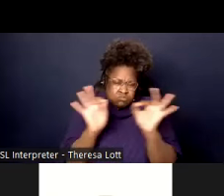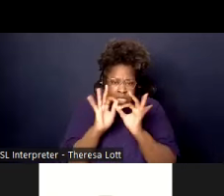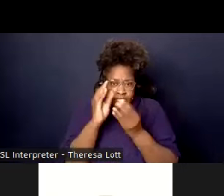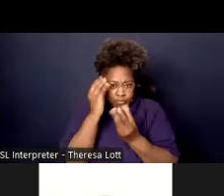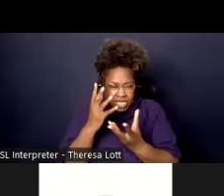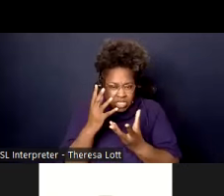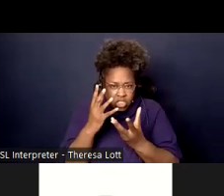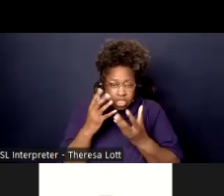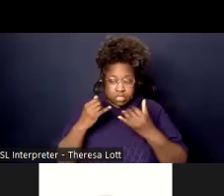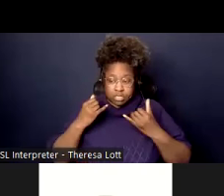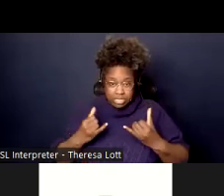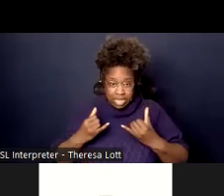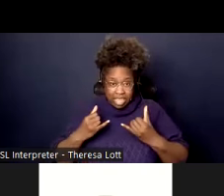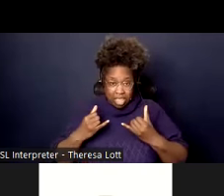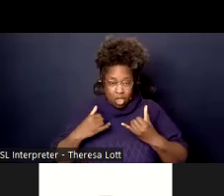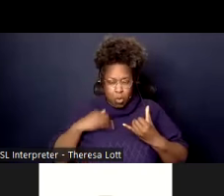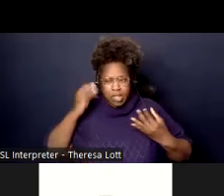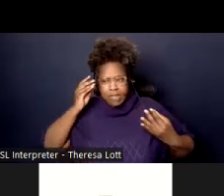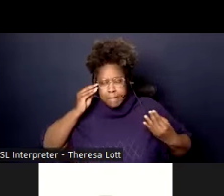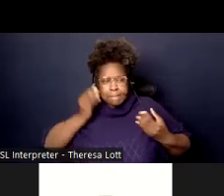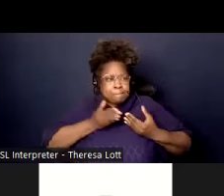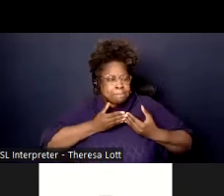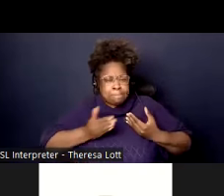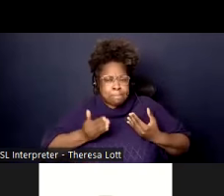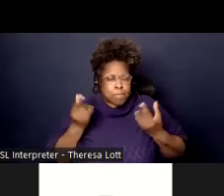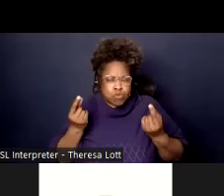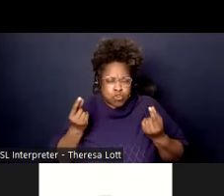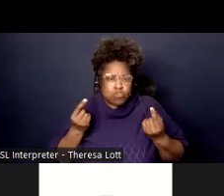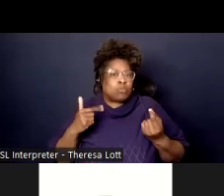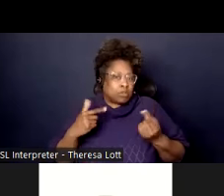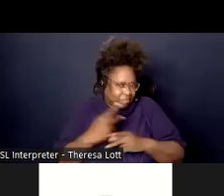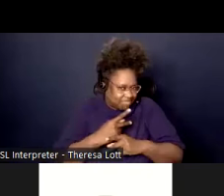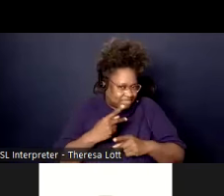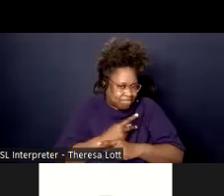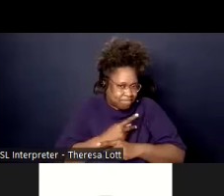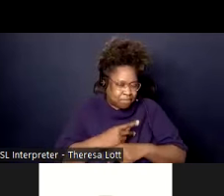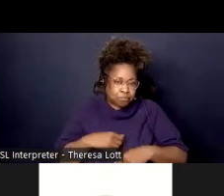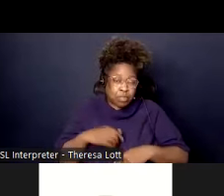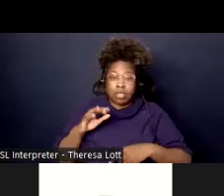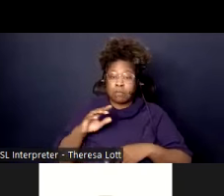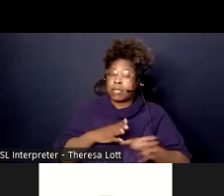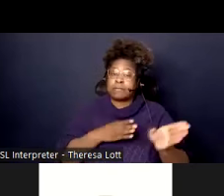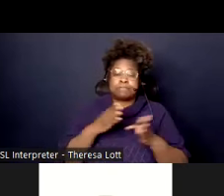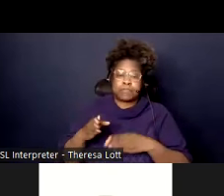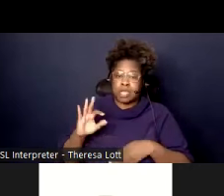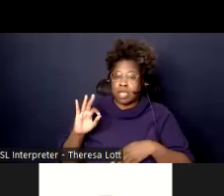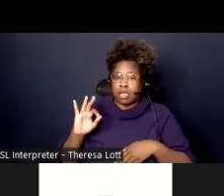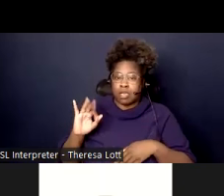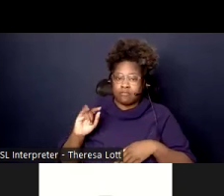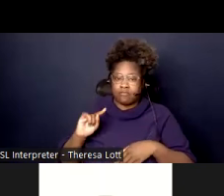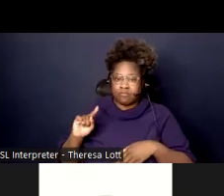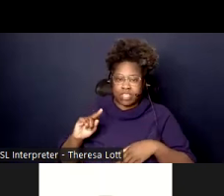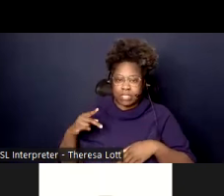figure out how we go from here. So that's one thing. But on the Fitzpatrick Park project, we had a